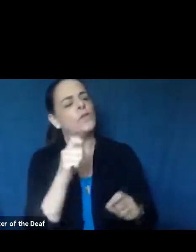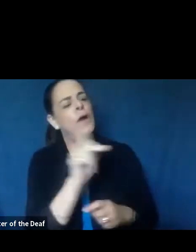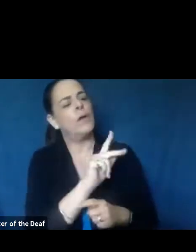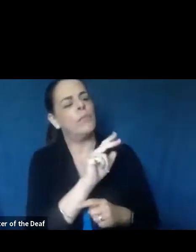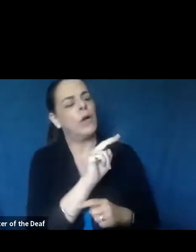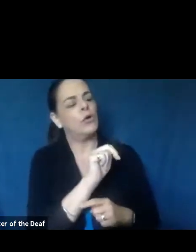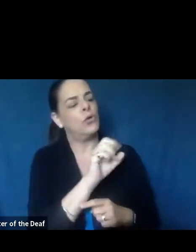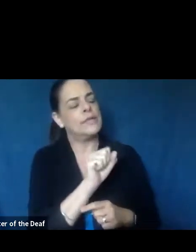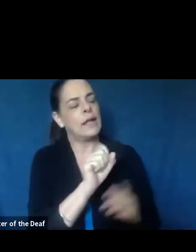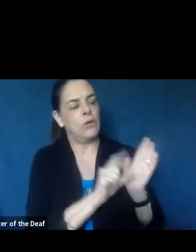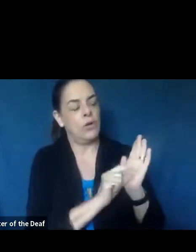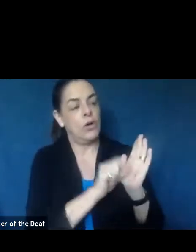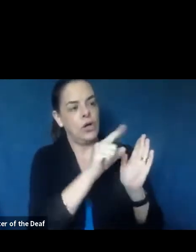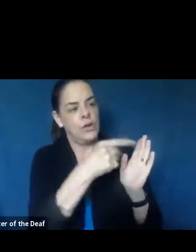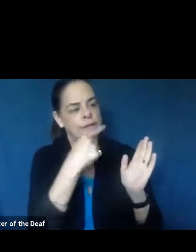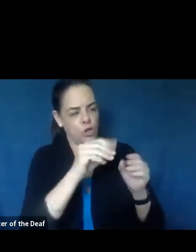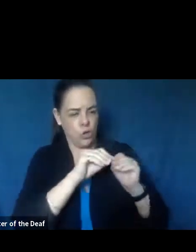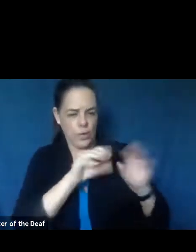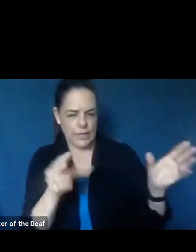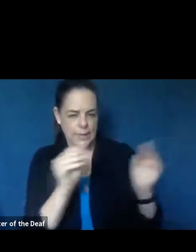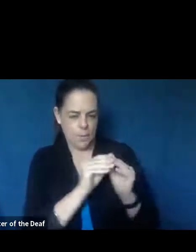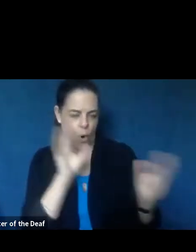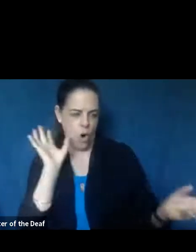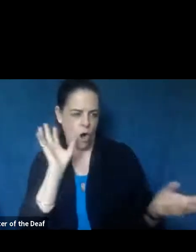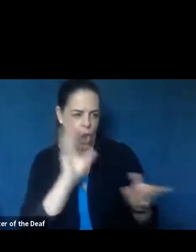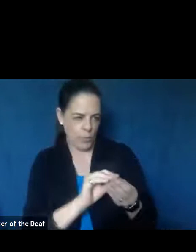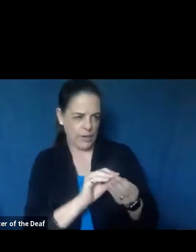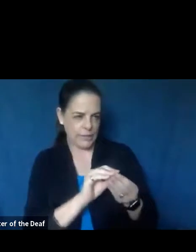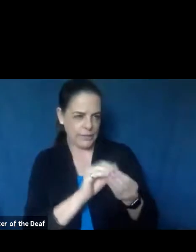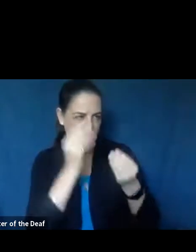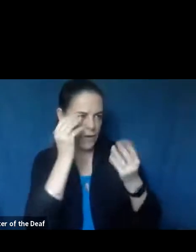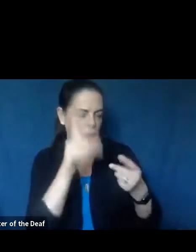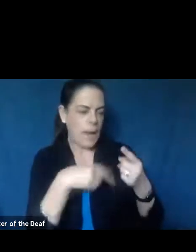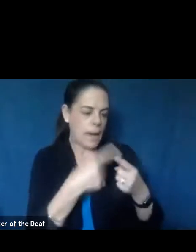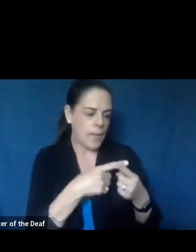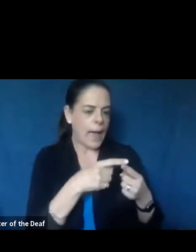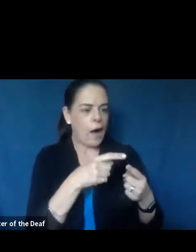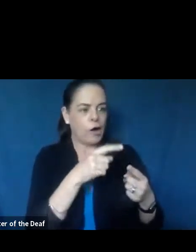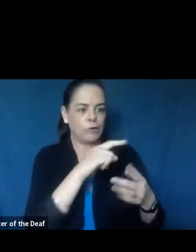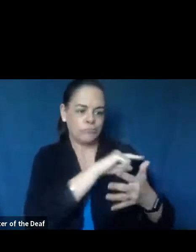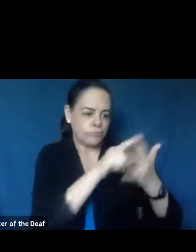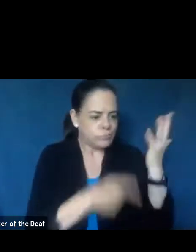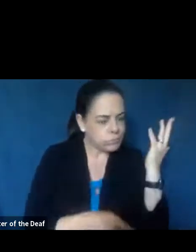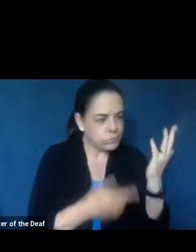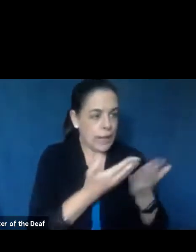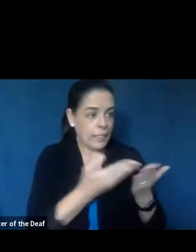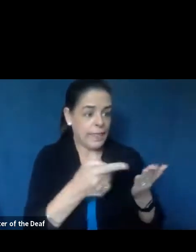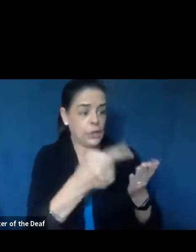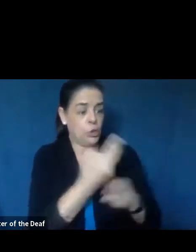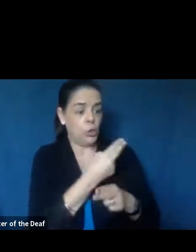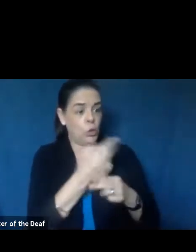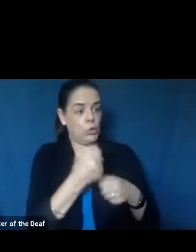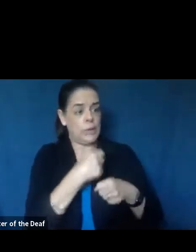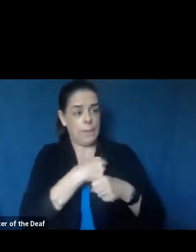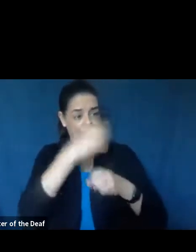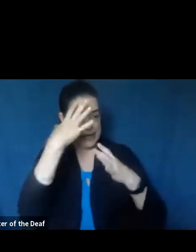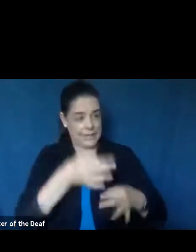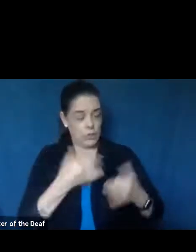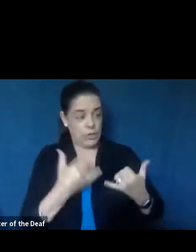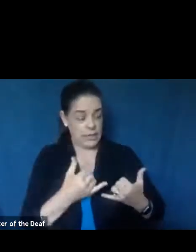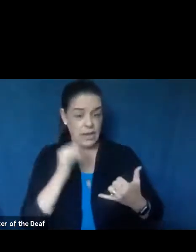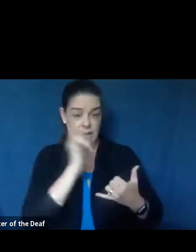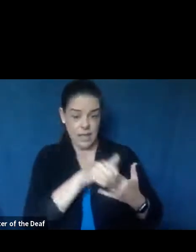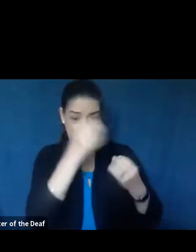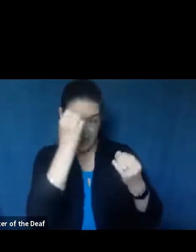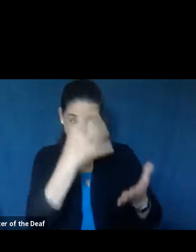you were releasing more comprehensive information about the metrics, models, benchmarks, and data you were using to make decisions today. That